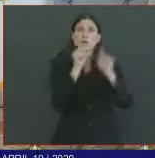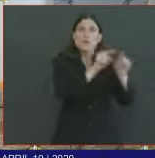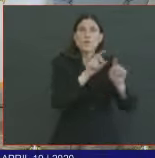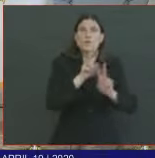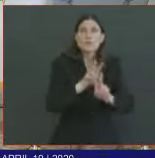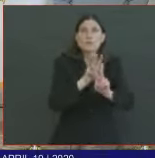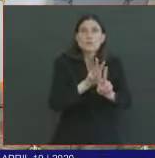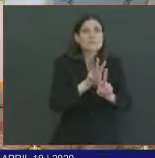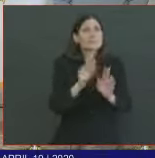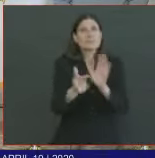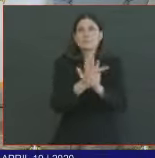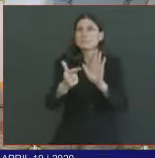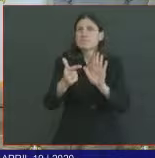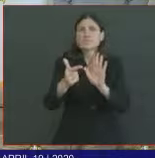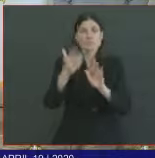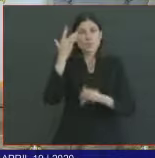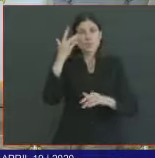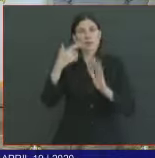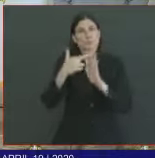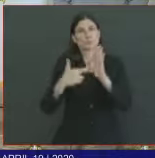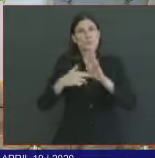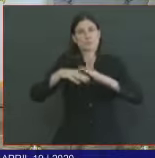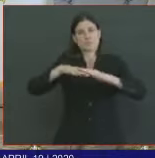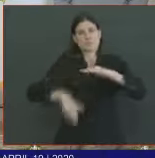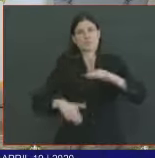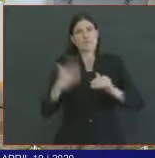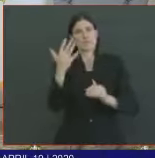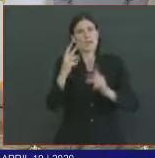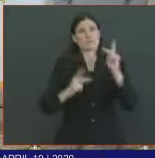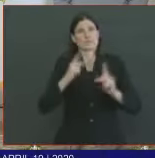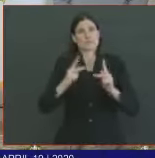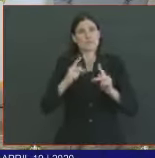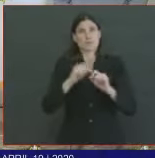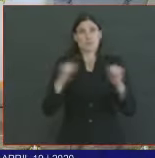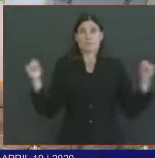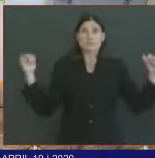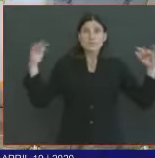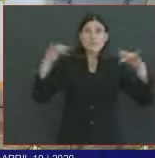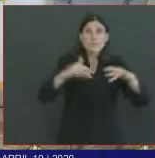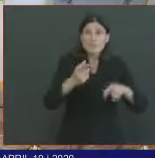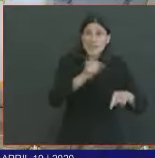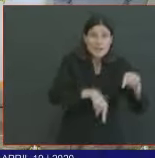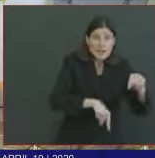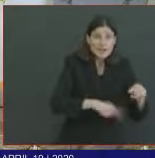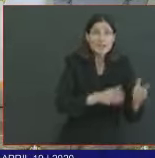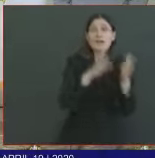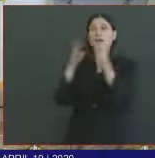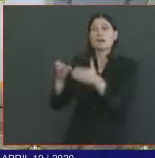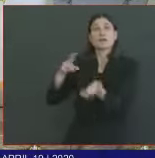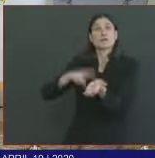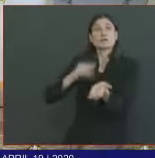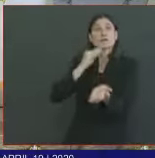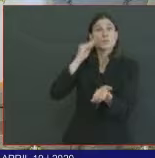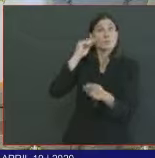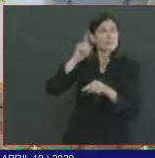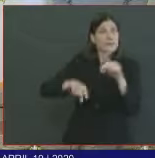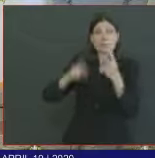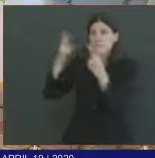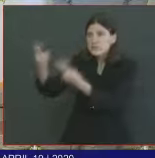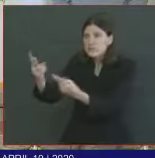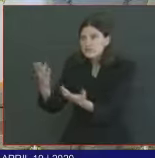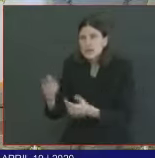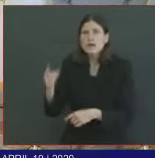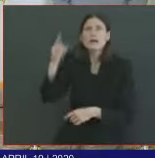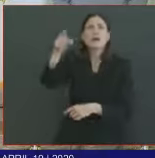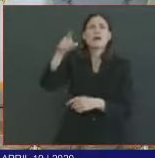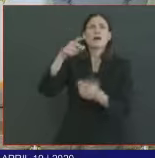dad, aunt, or uncle in their assisted living facility, not to be able to visit a loved one who's in the hospital, not to be able to check